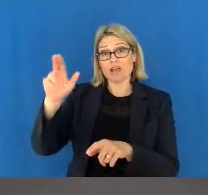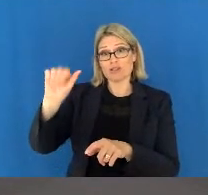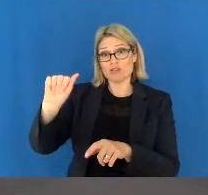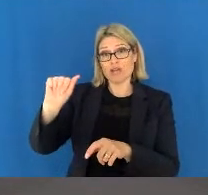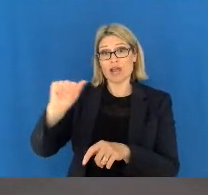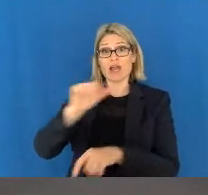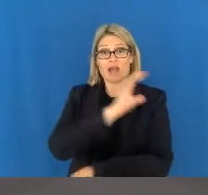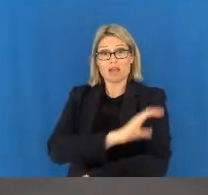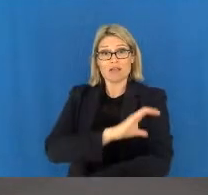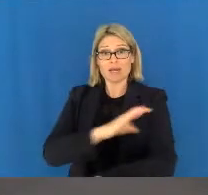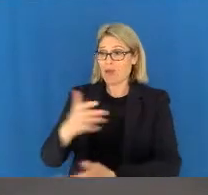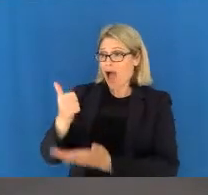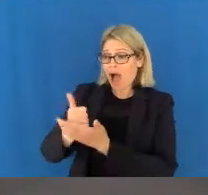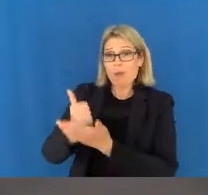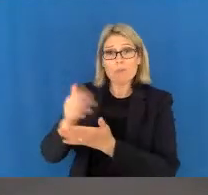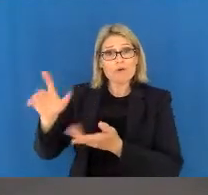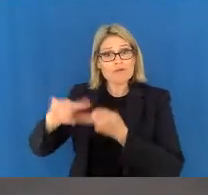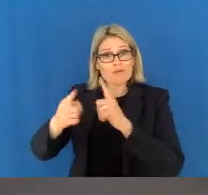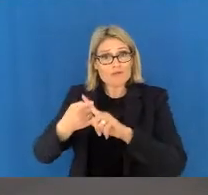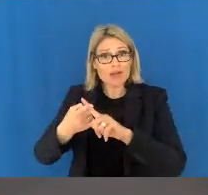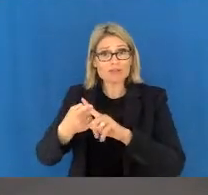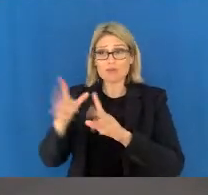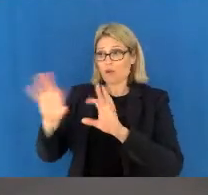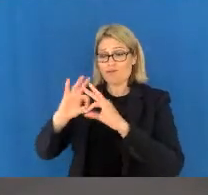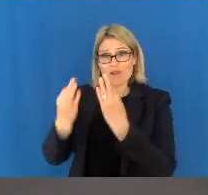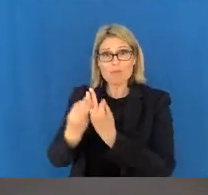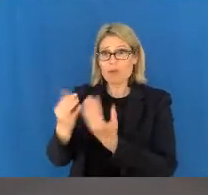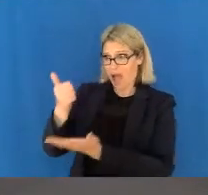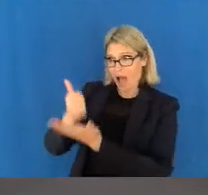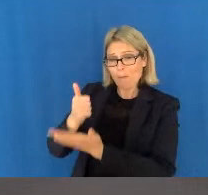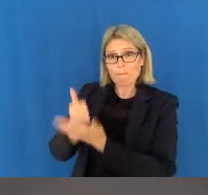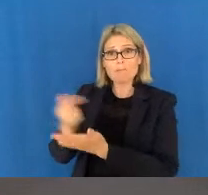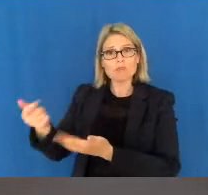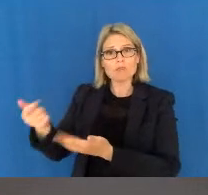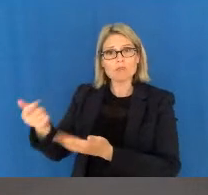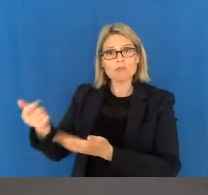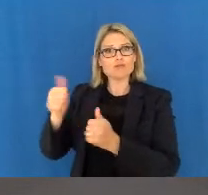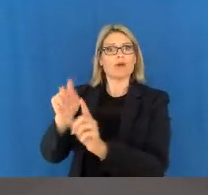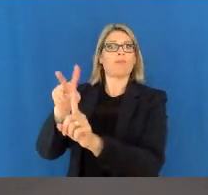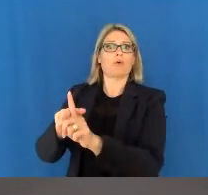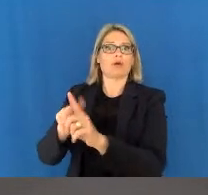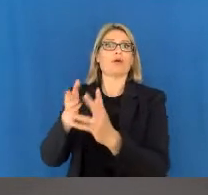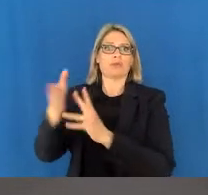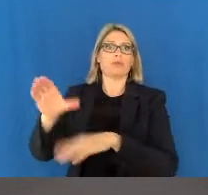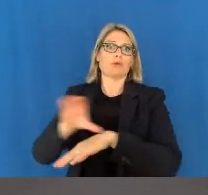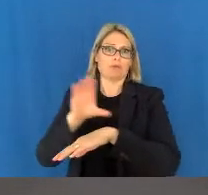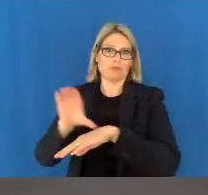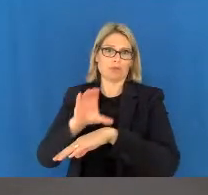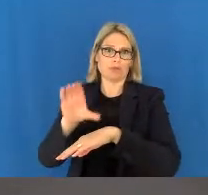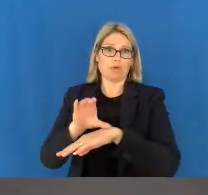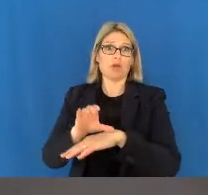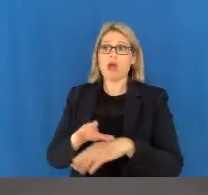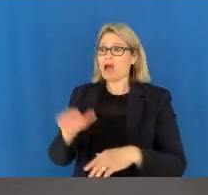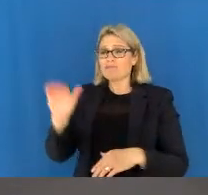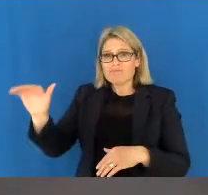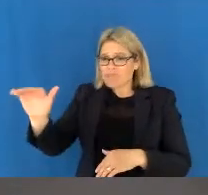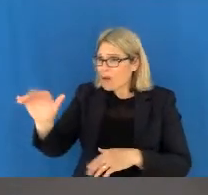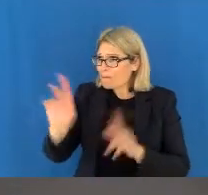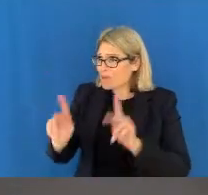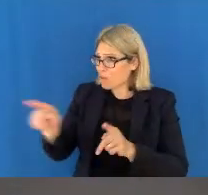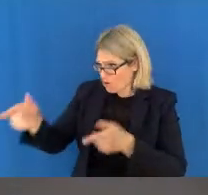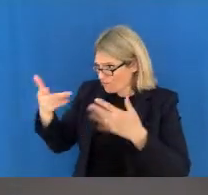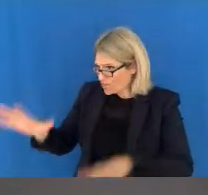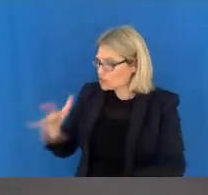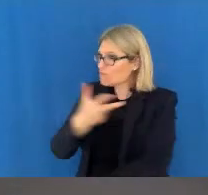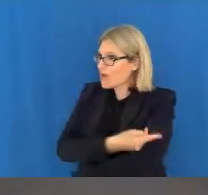your friends or neighbors or family members to book a vaccine. So check in on your neighbors and see if you can